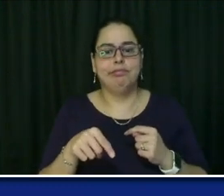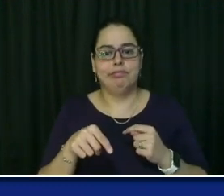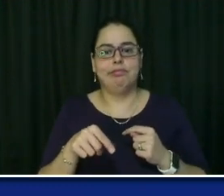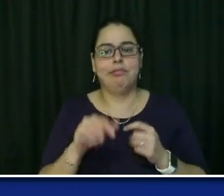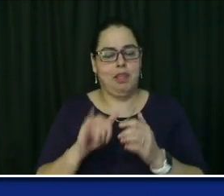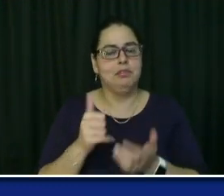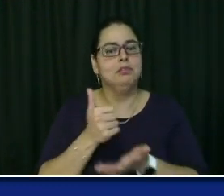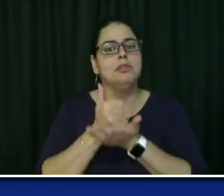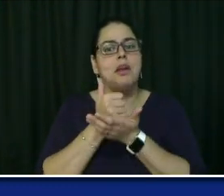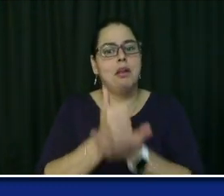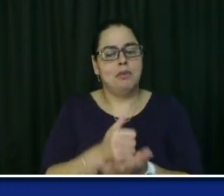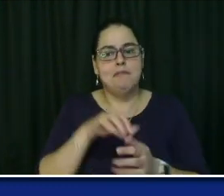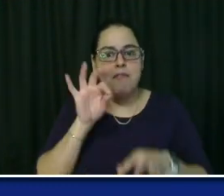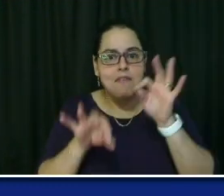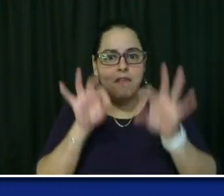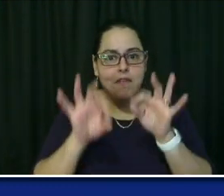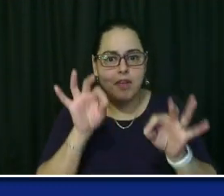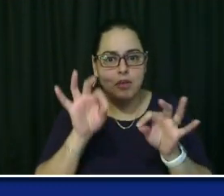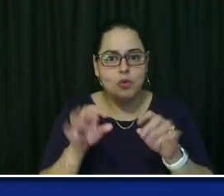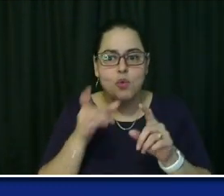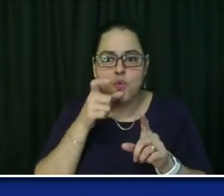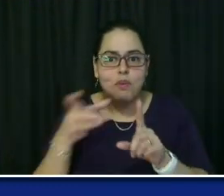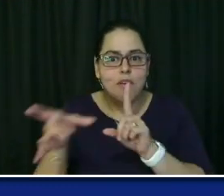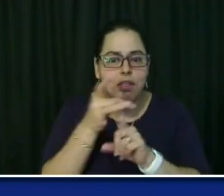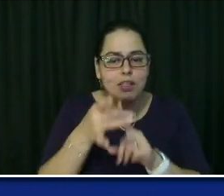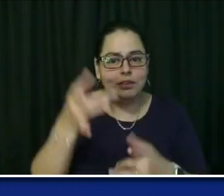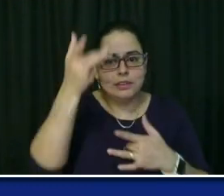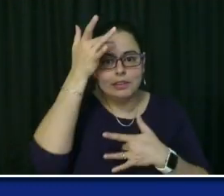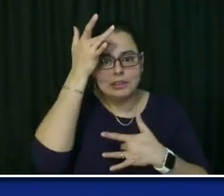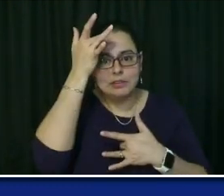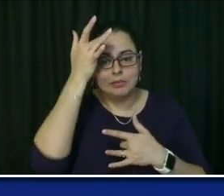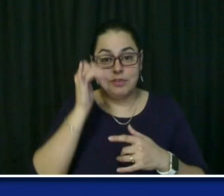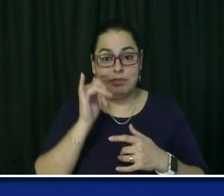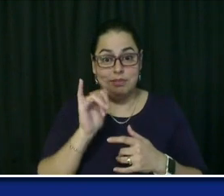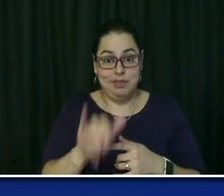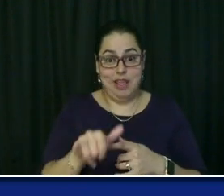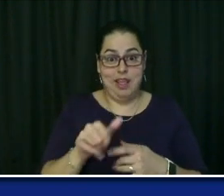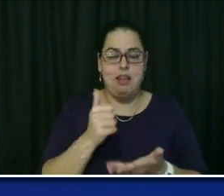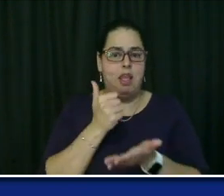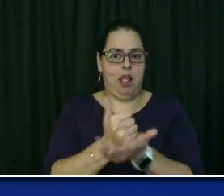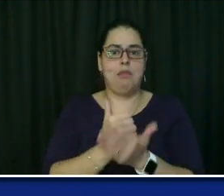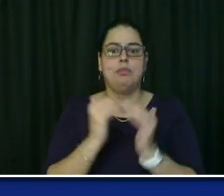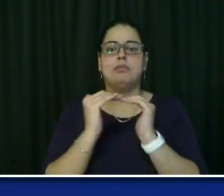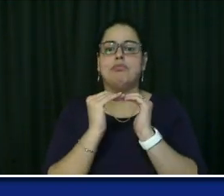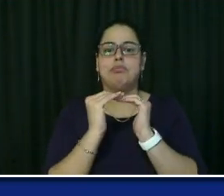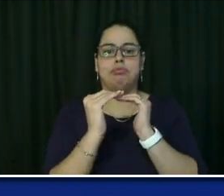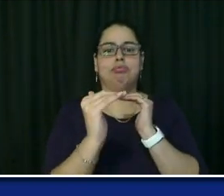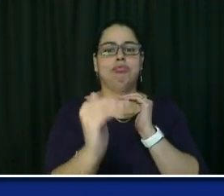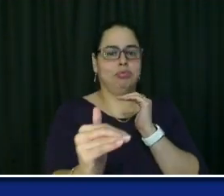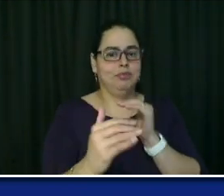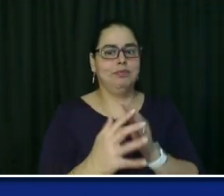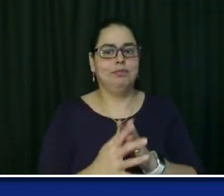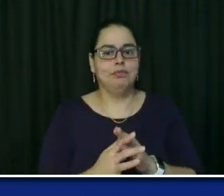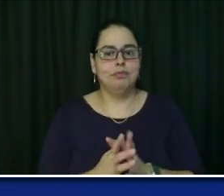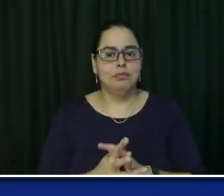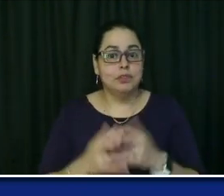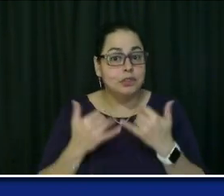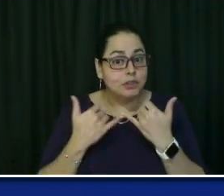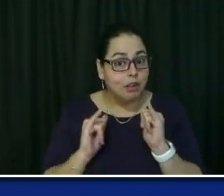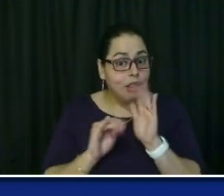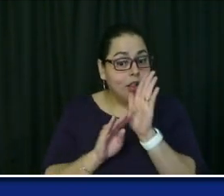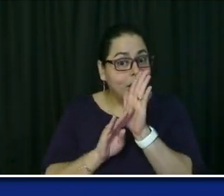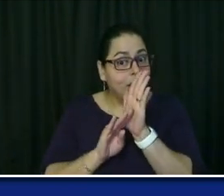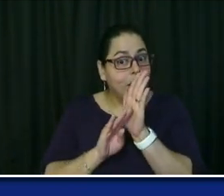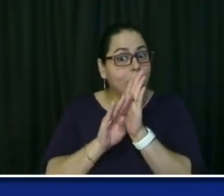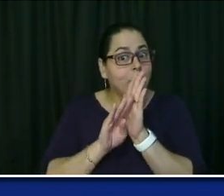days. But I think it shows sort of a steadiness in what we're experiencing in the spread. It's still there. It's still an active concern, but it hasn't